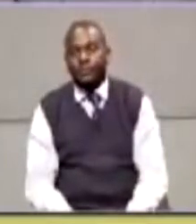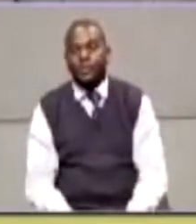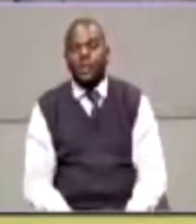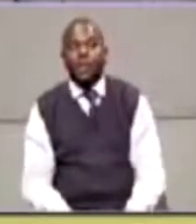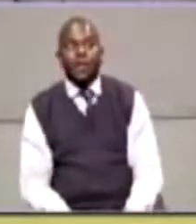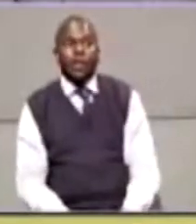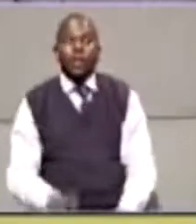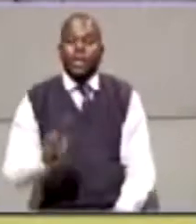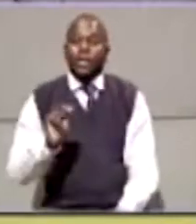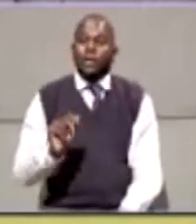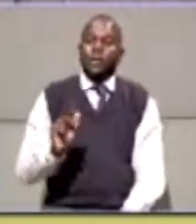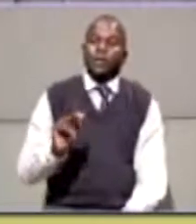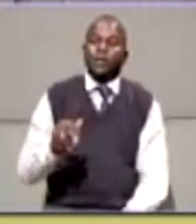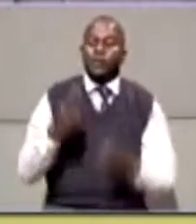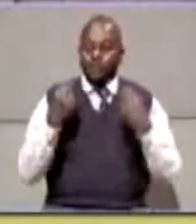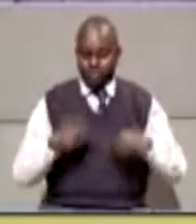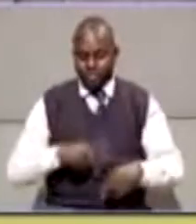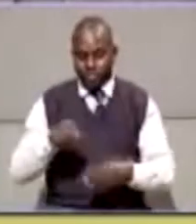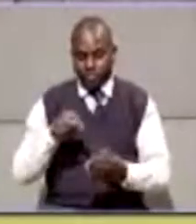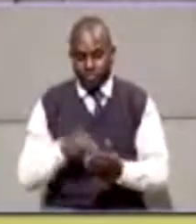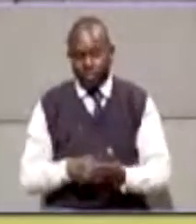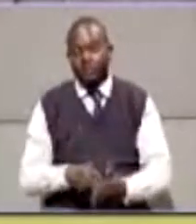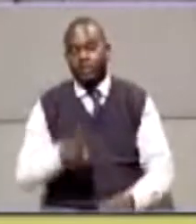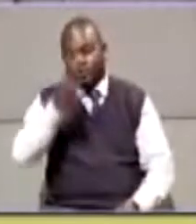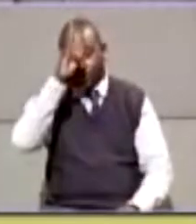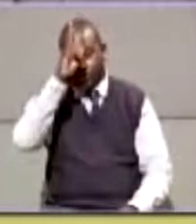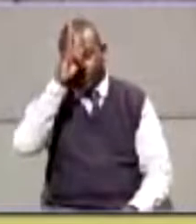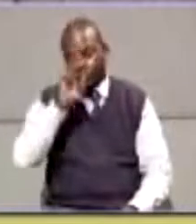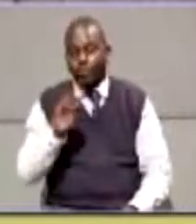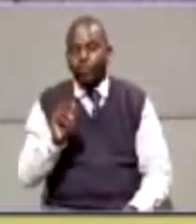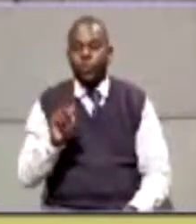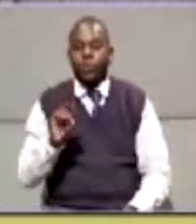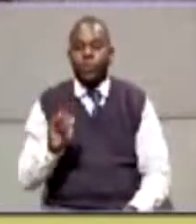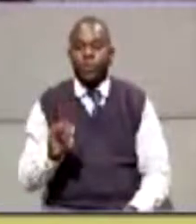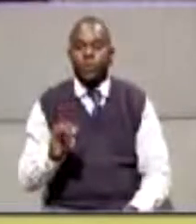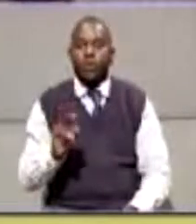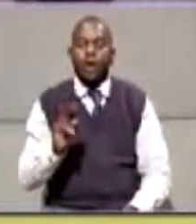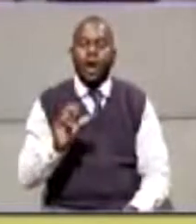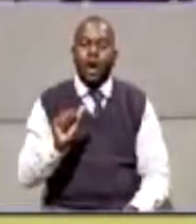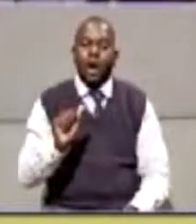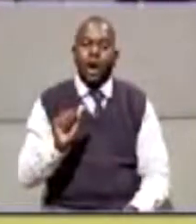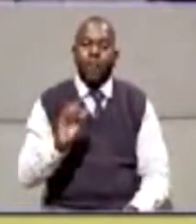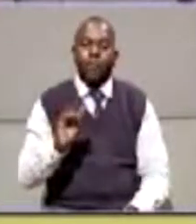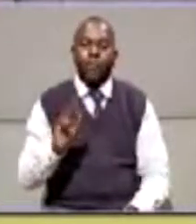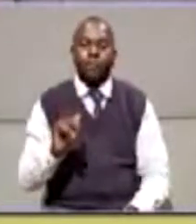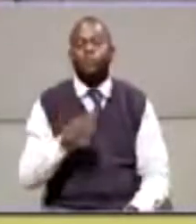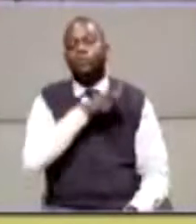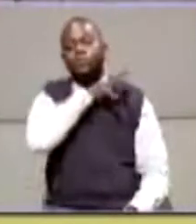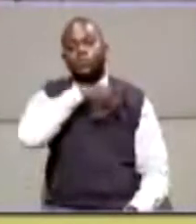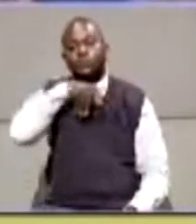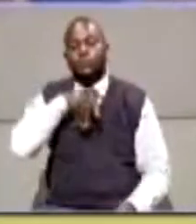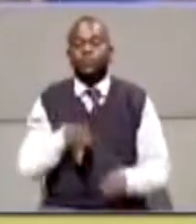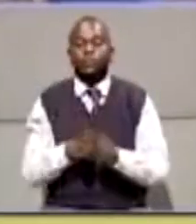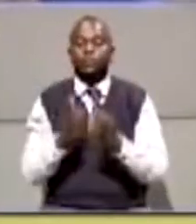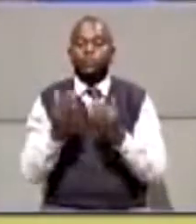This is Nakatiti Health Center 2, located in Nakatiti Village, Mutu Sub-County, in Amolata District. It offers services ranging from